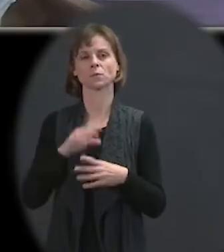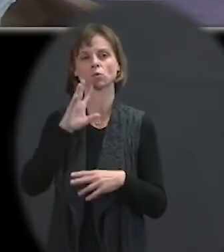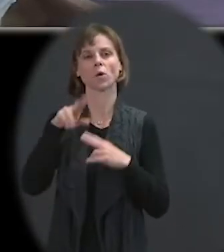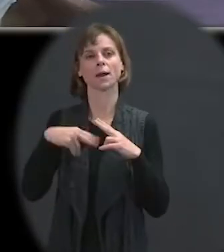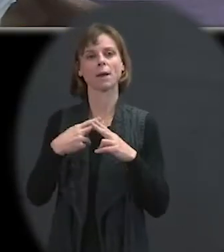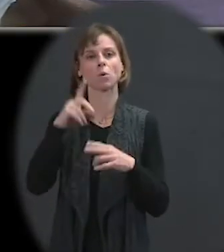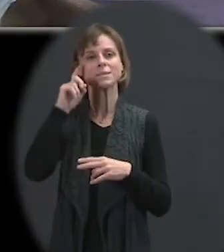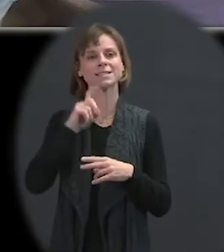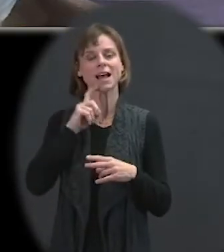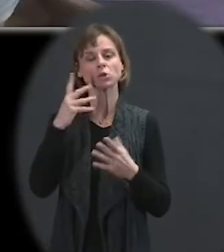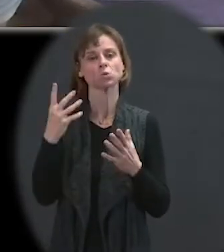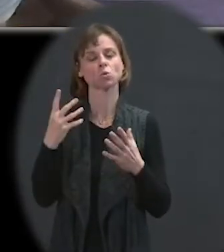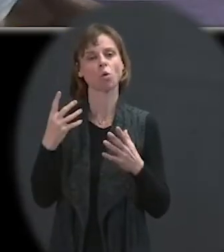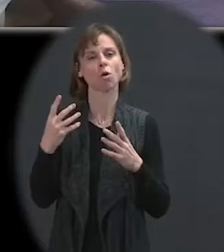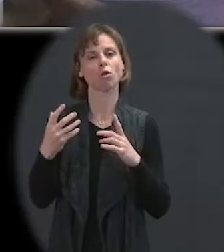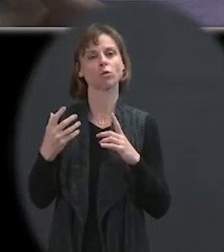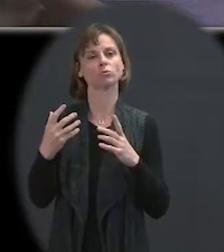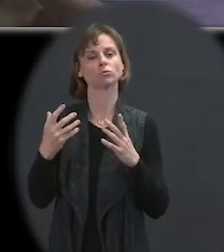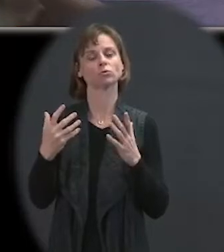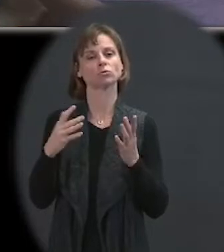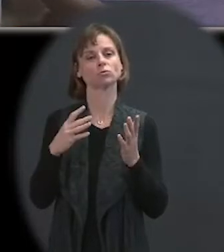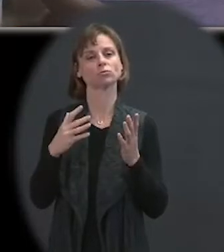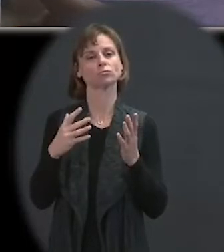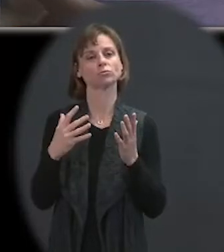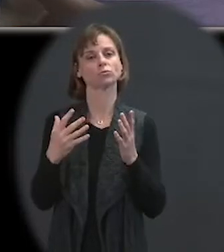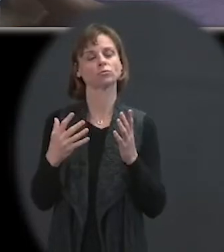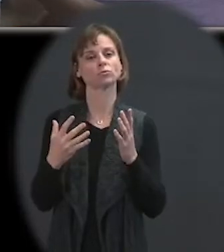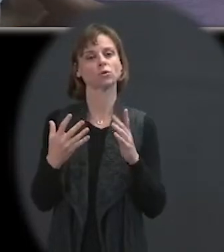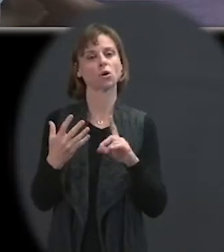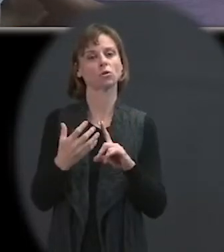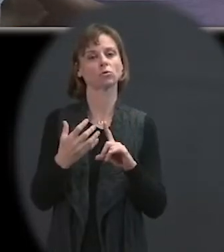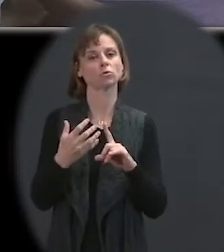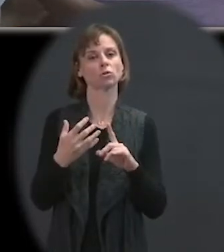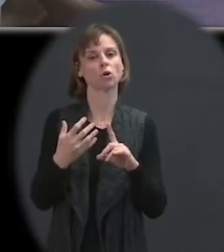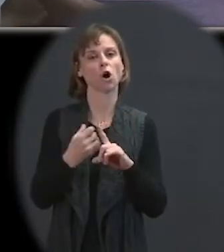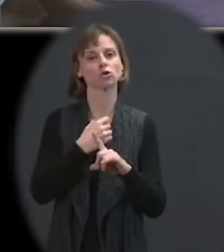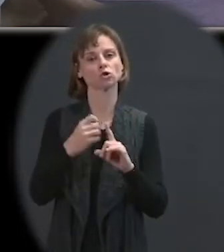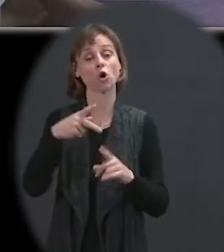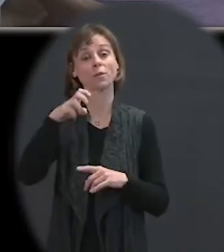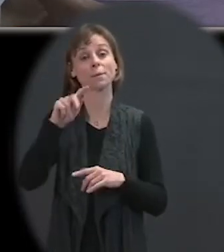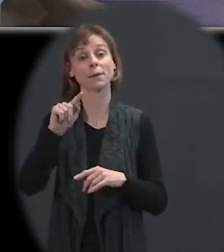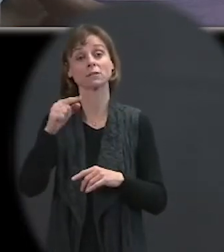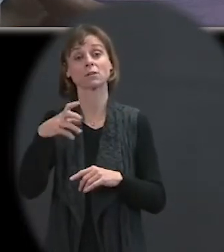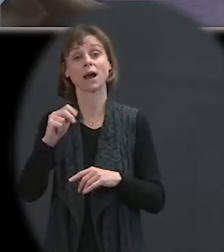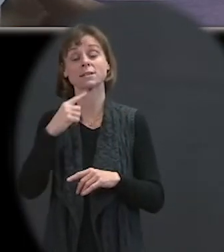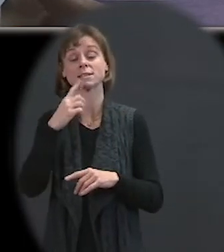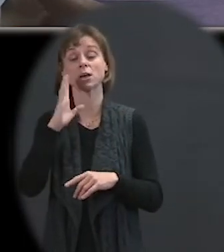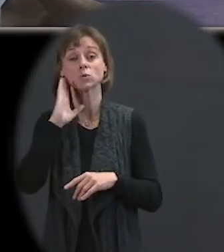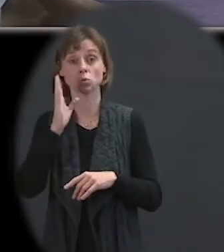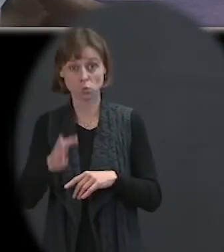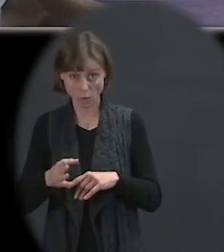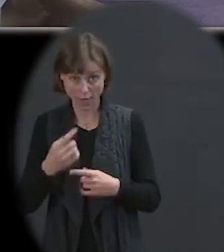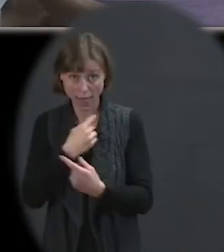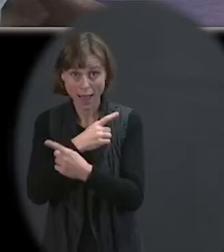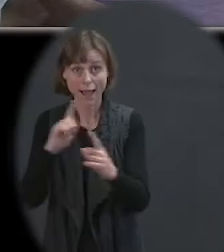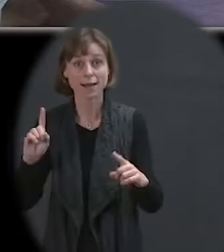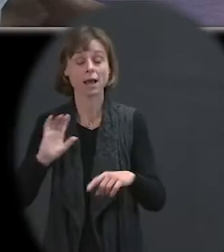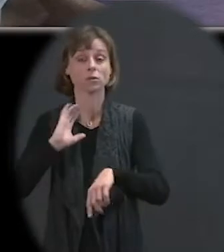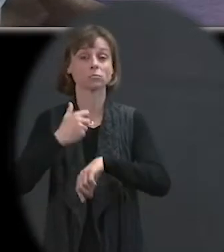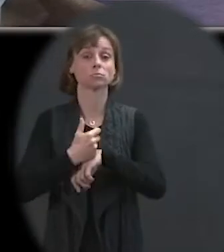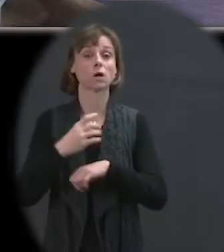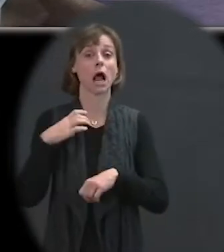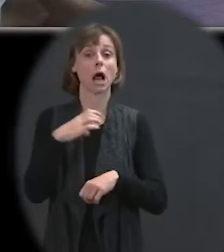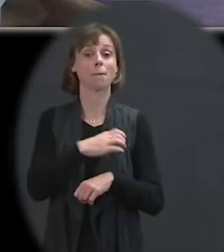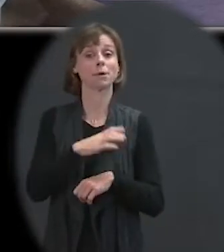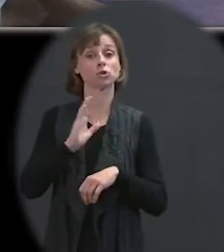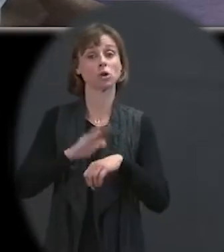and the Pentagon says this week they'll announce the naming of a commission on sexual assault in the military. Senator Gillibrand and others have